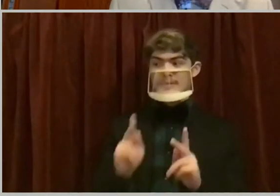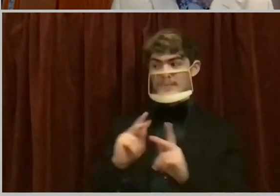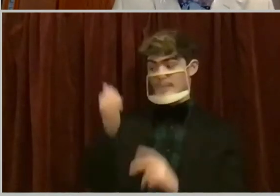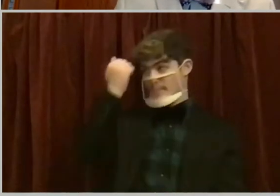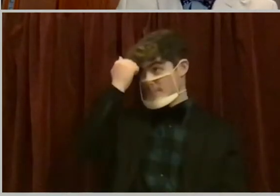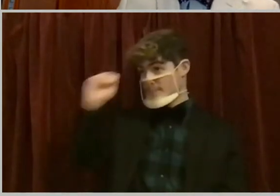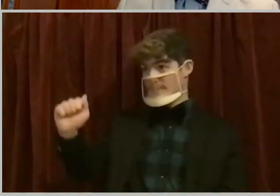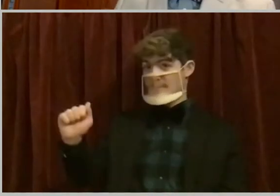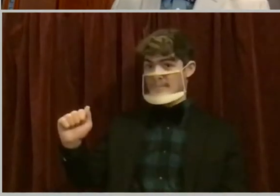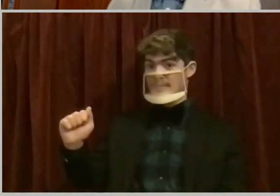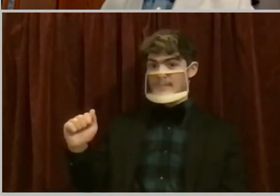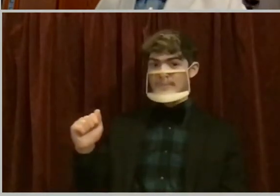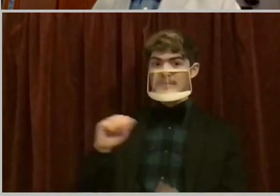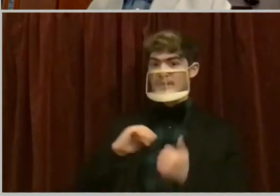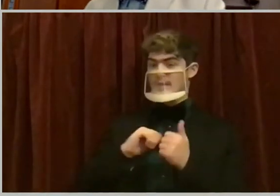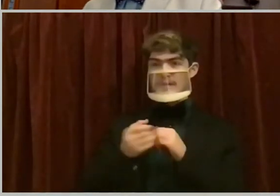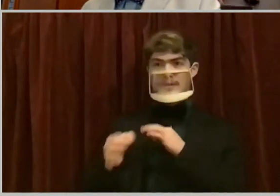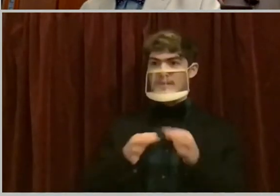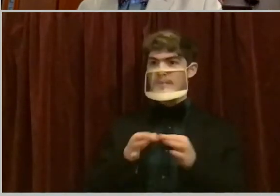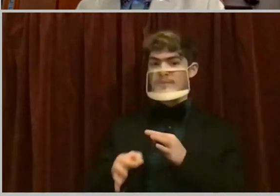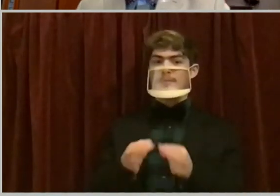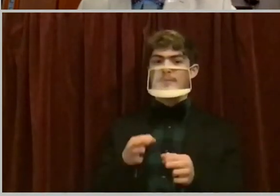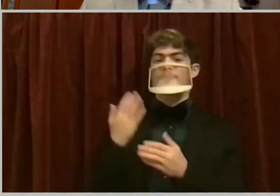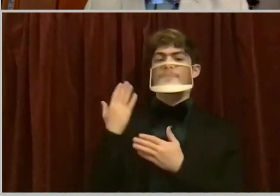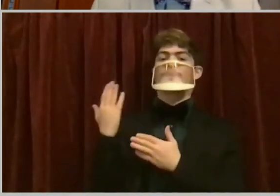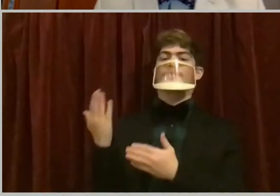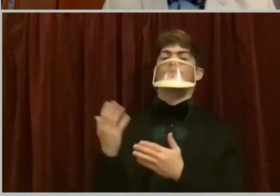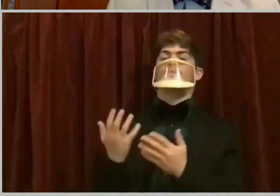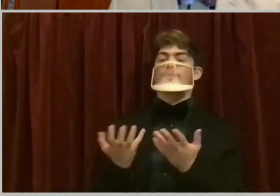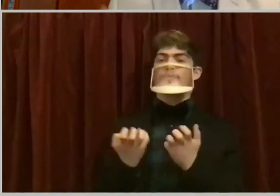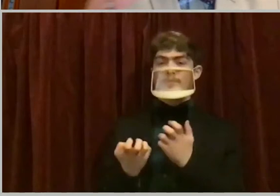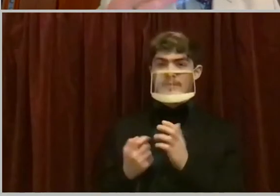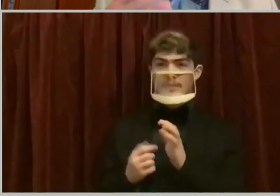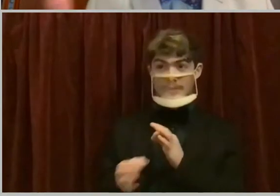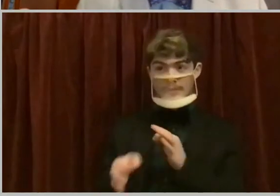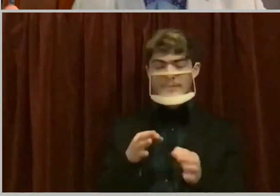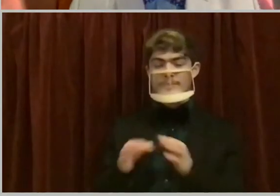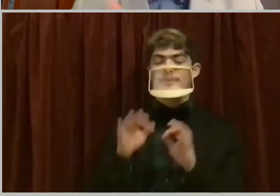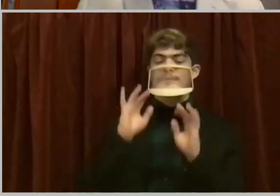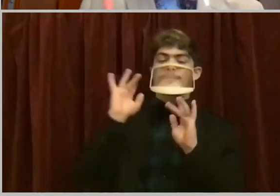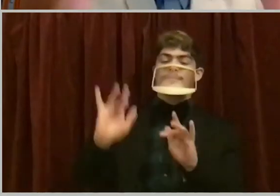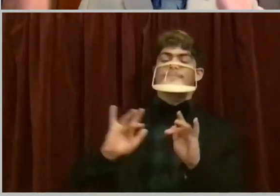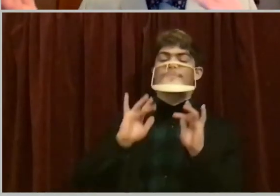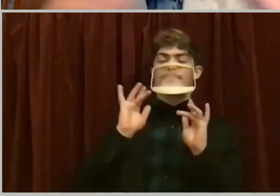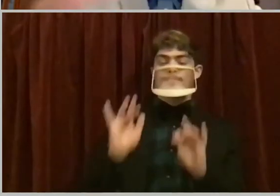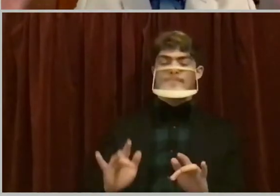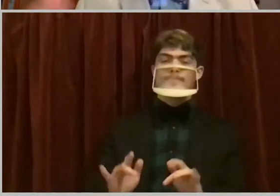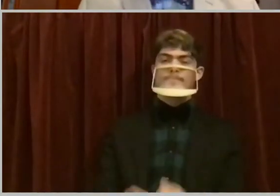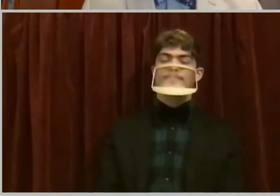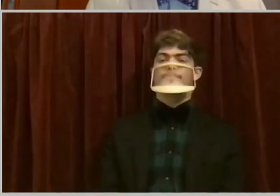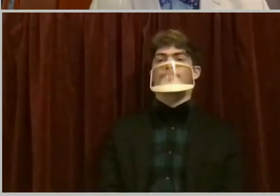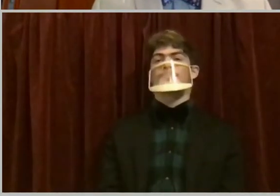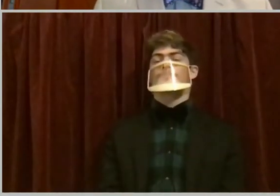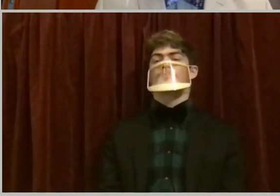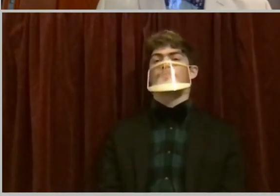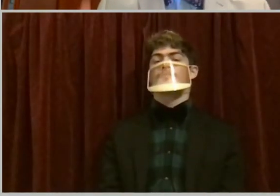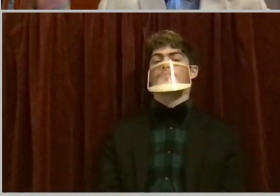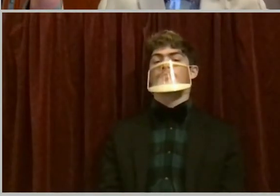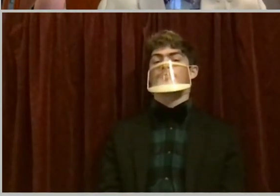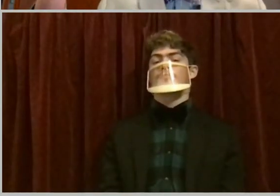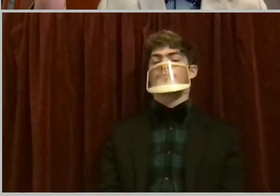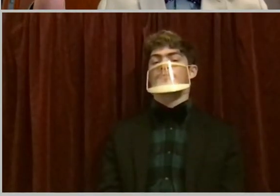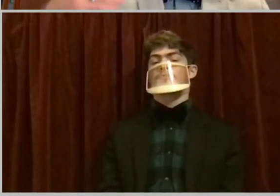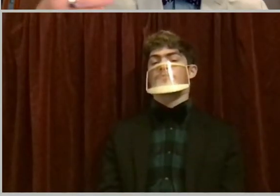first with this deep emotion of compassion. And both man and women reflect